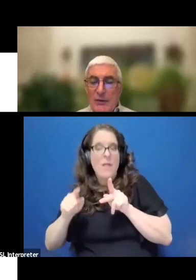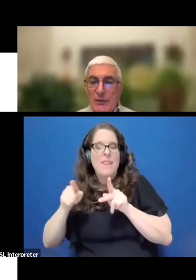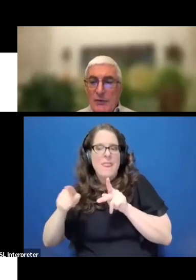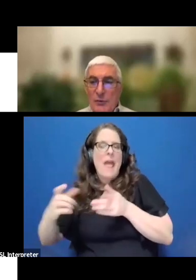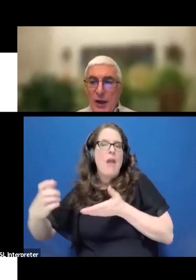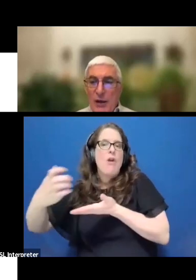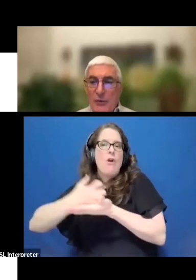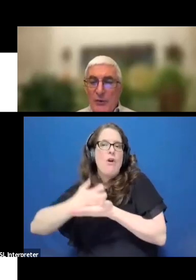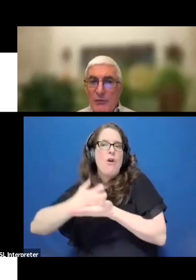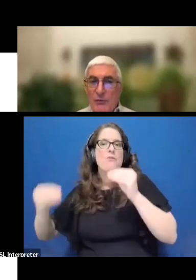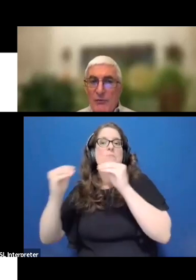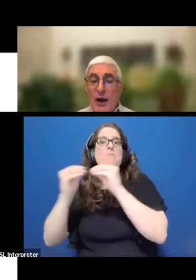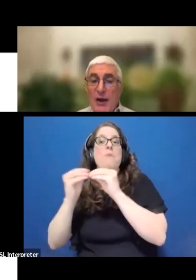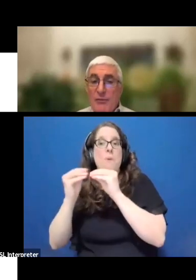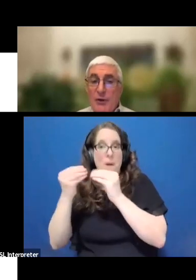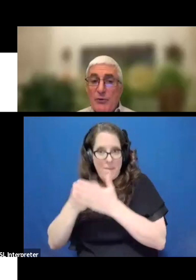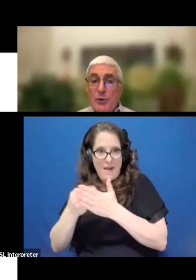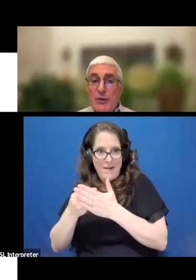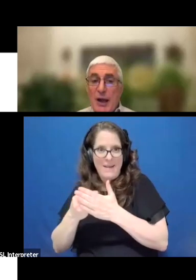at least